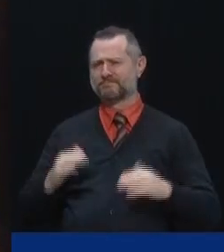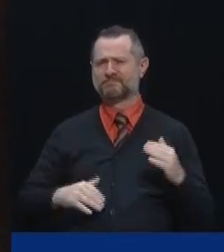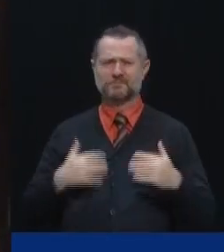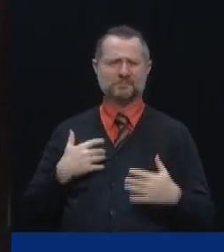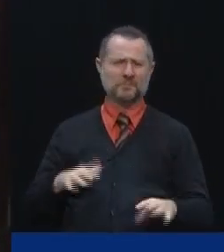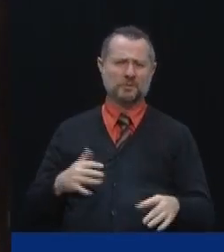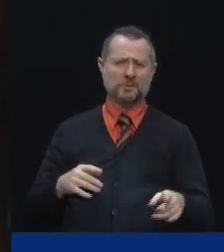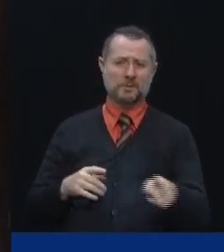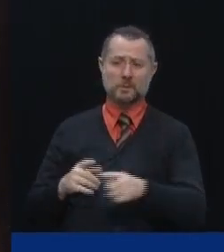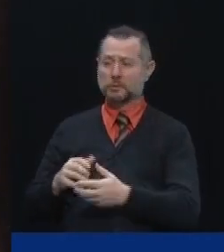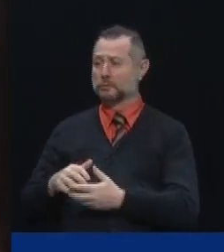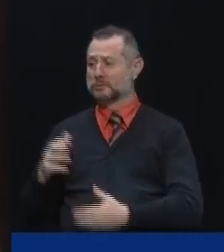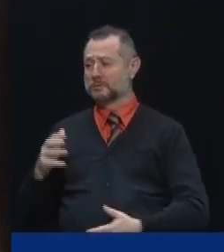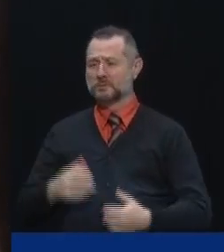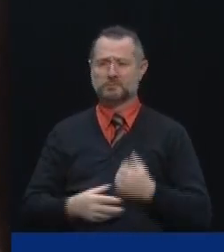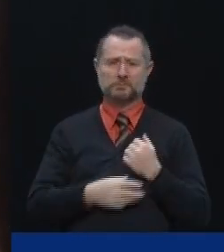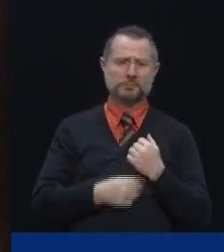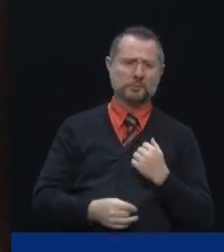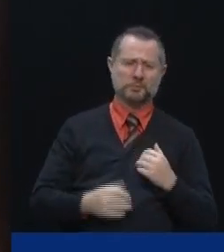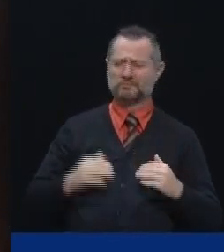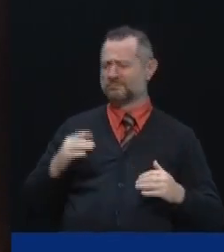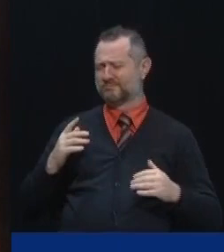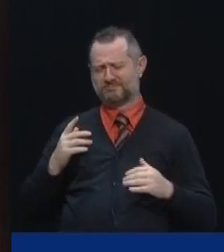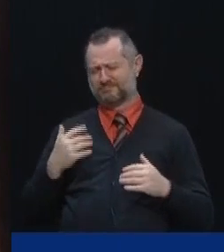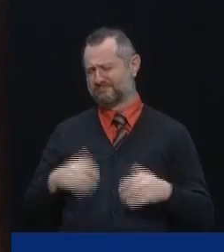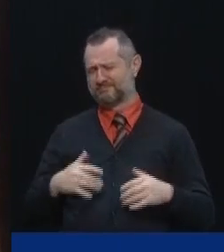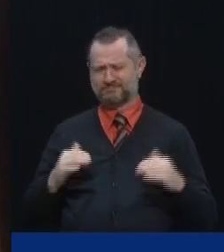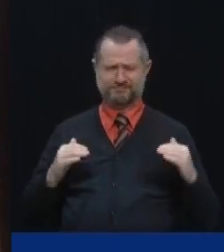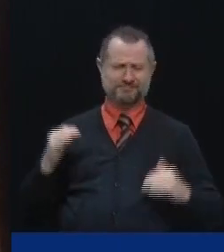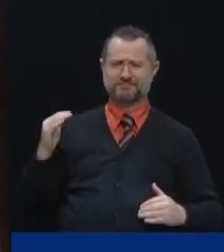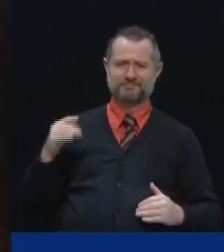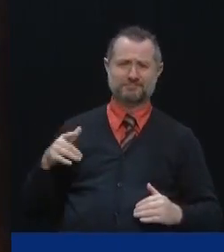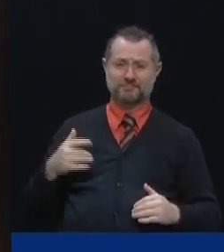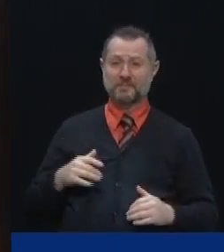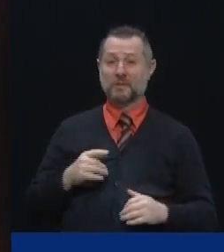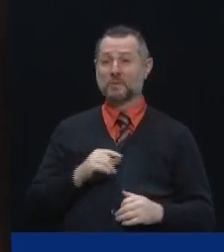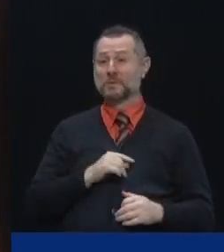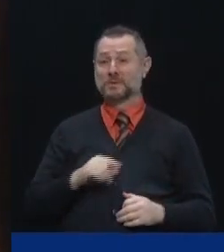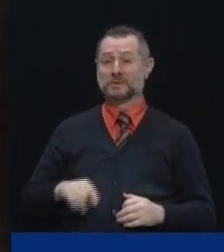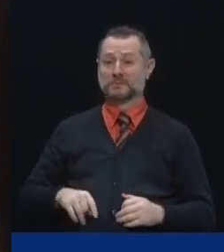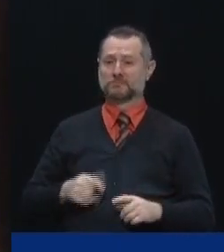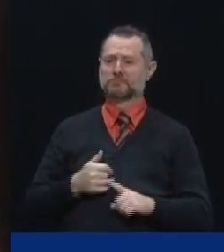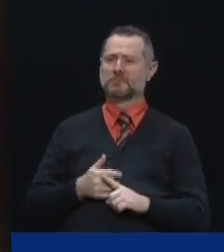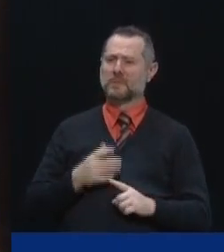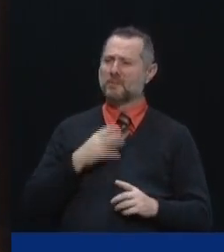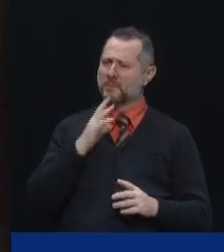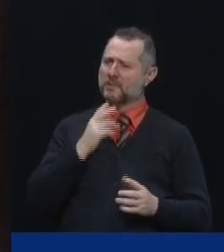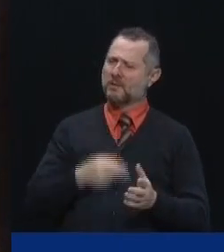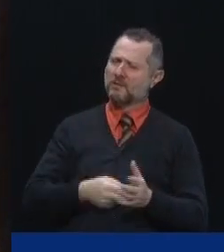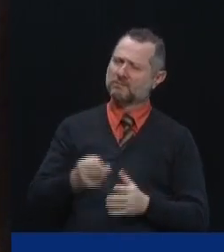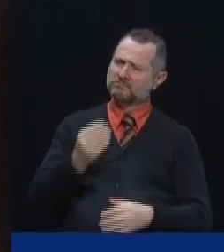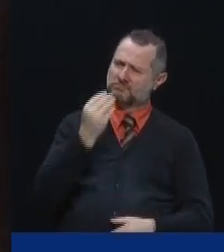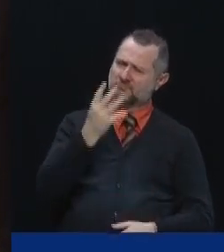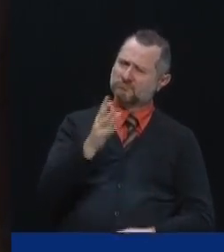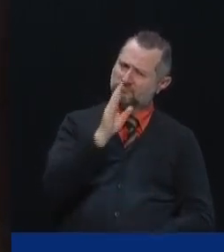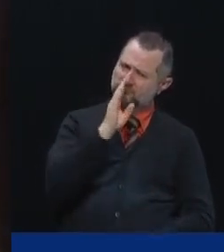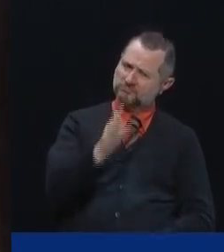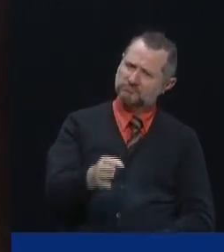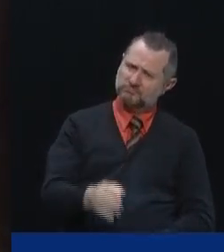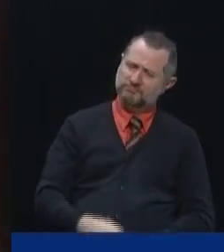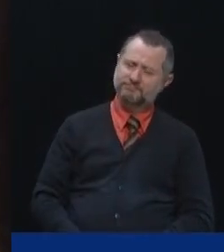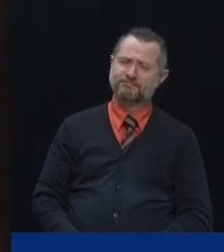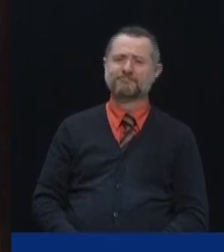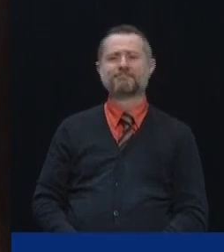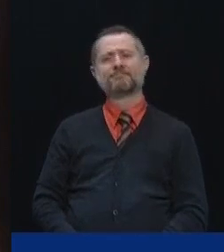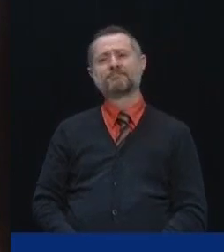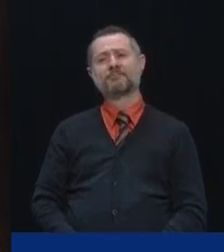for the rich and one for the poor. Let's be honest. We're in Queens. We can say honesty, candidly. But that